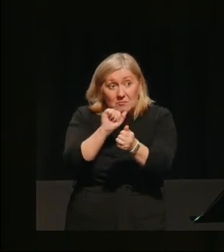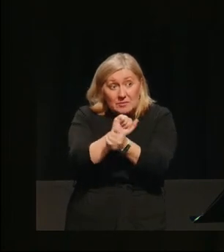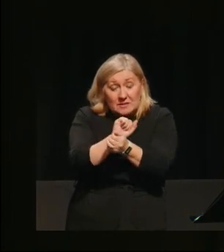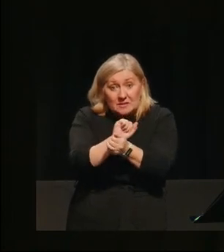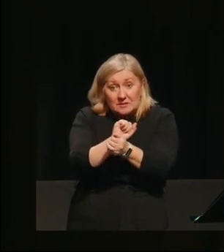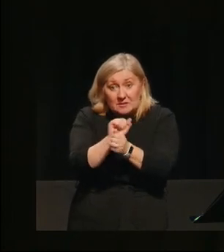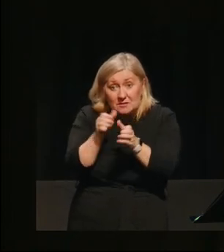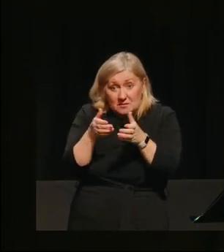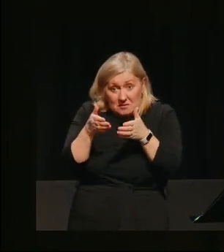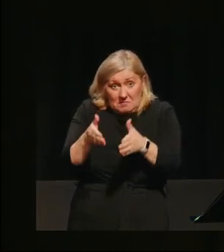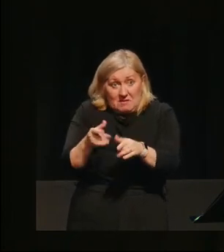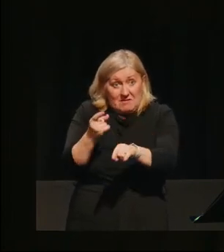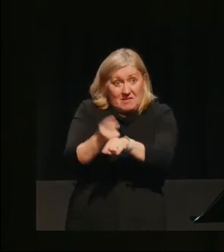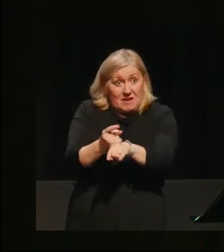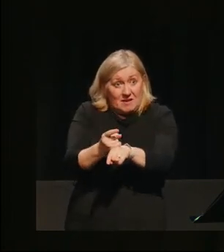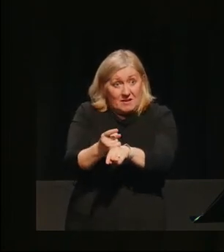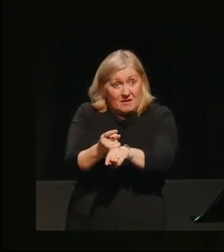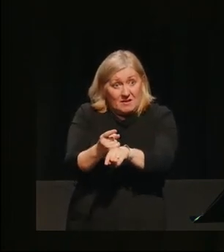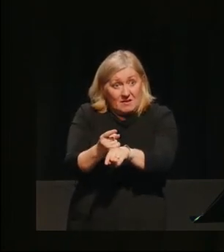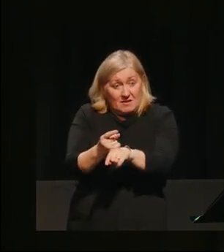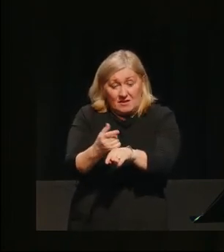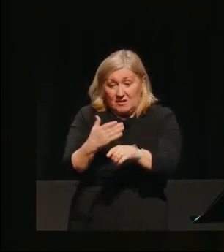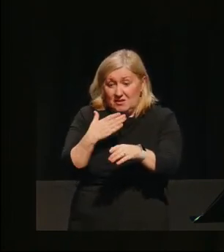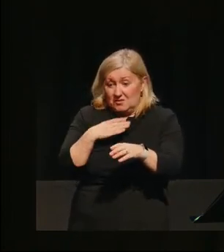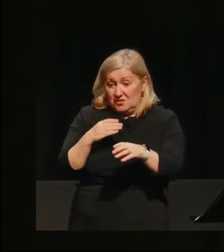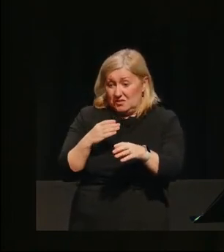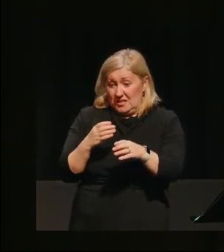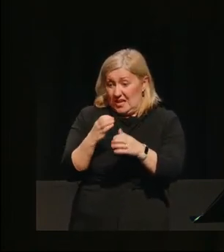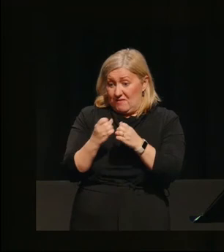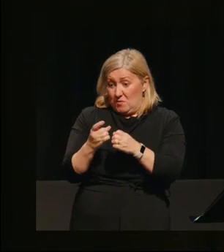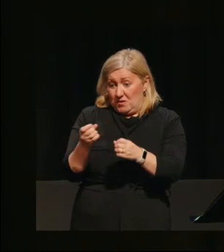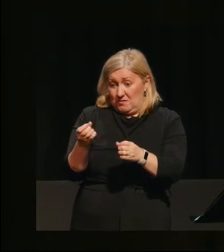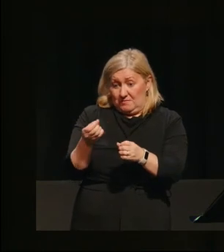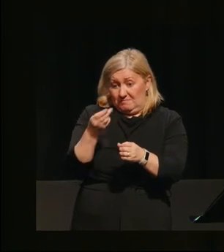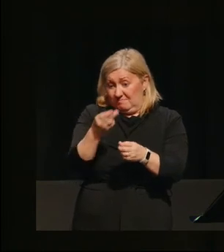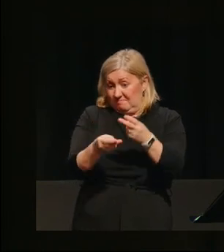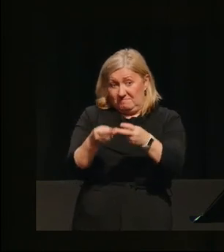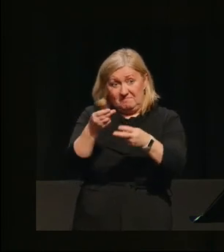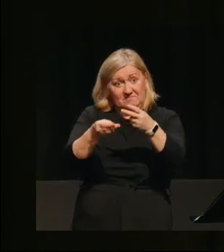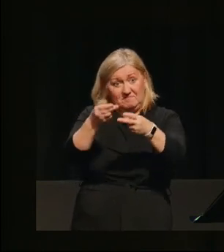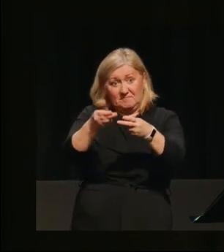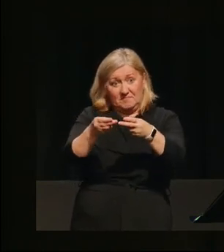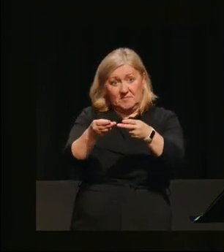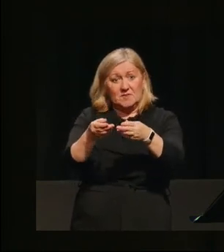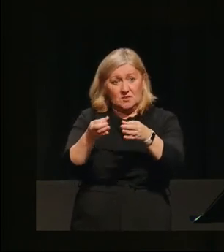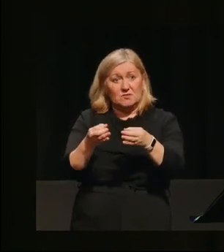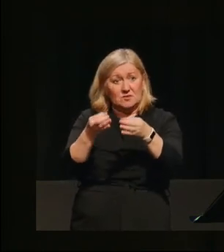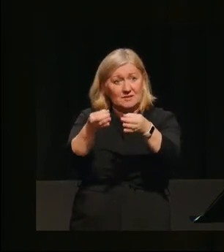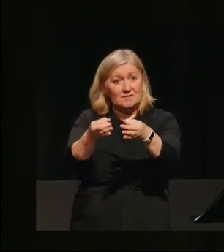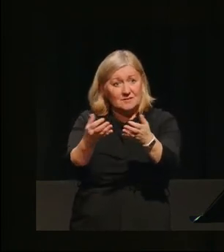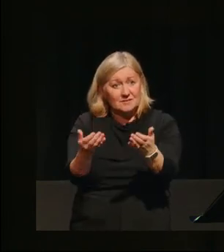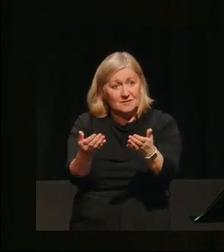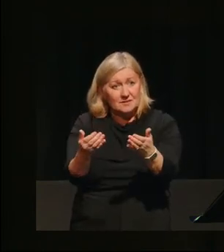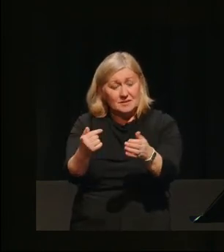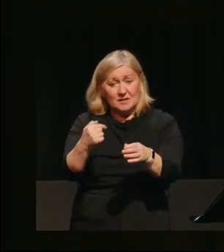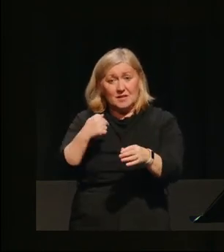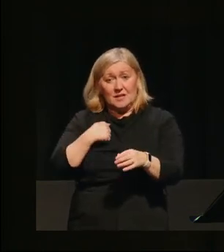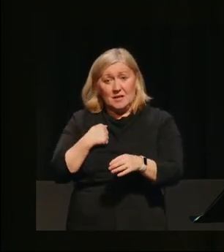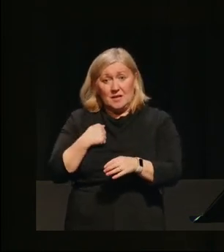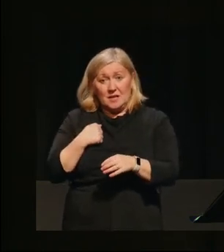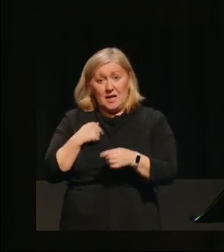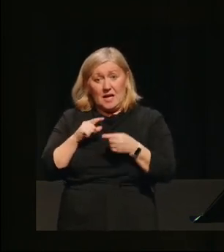graves. I lost 35 members of my family in the